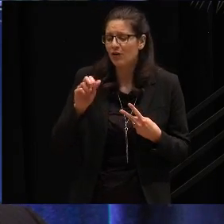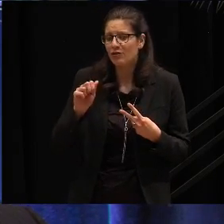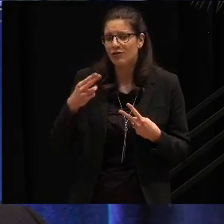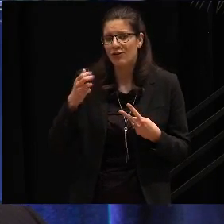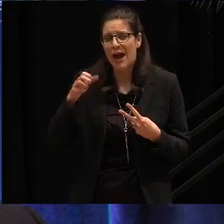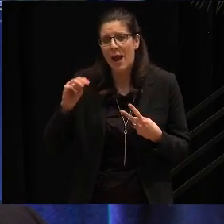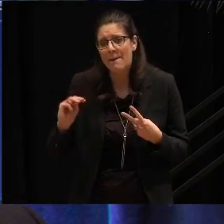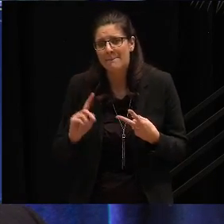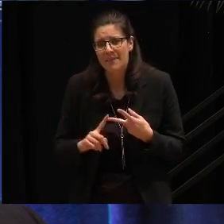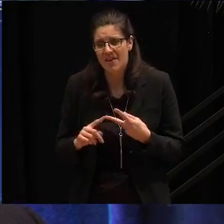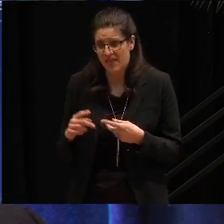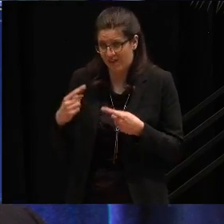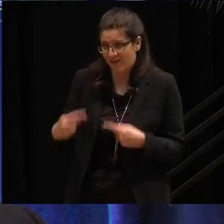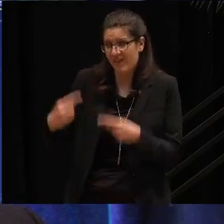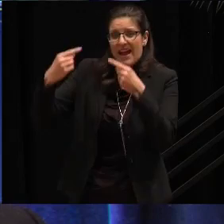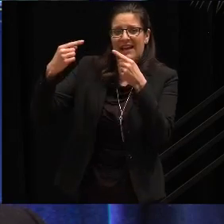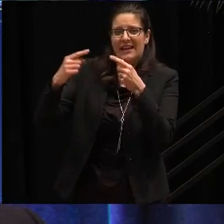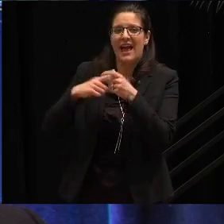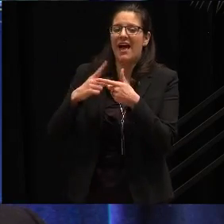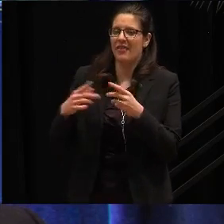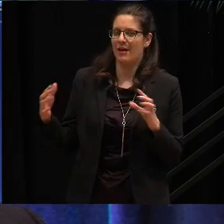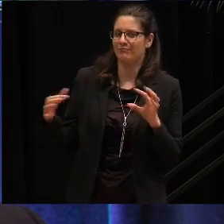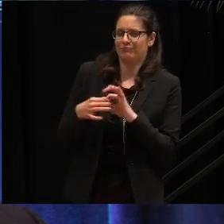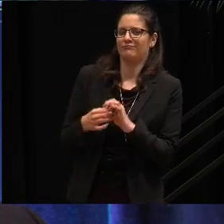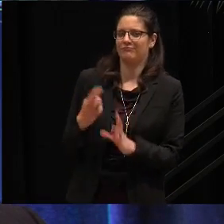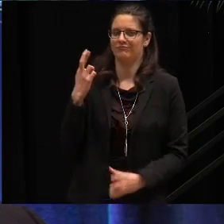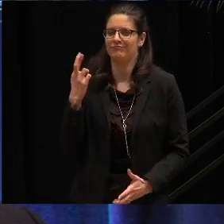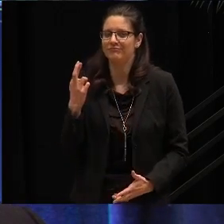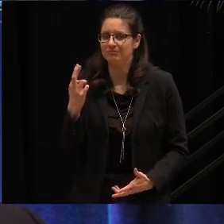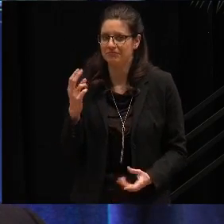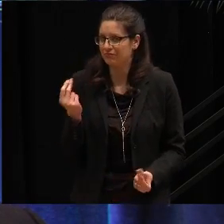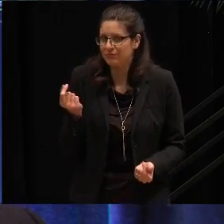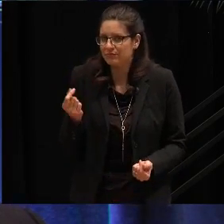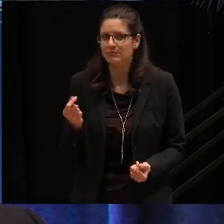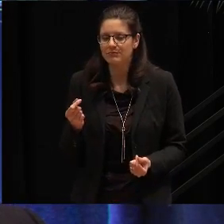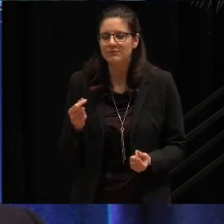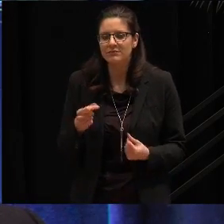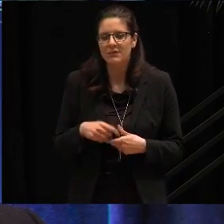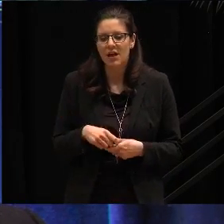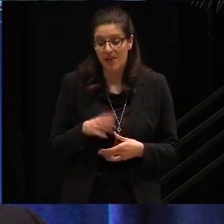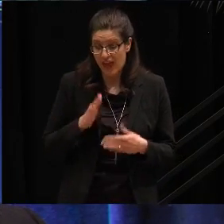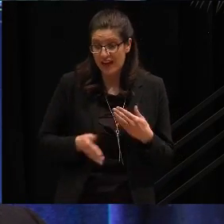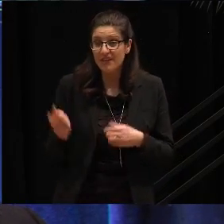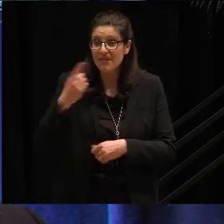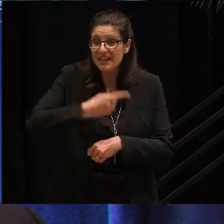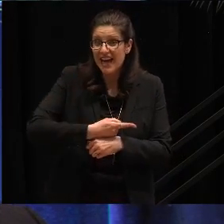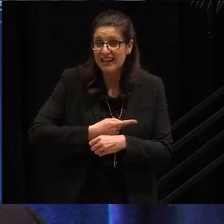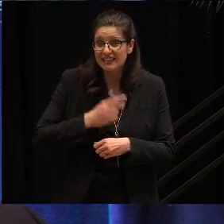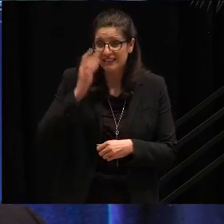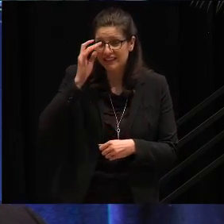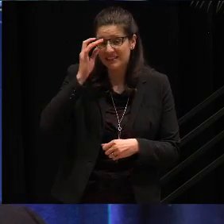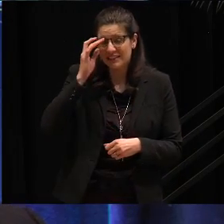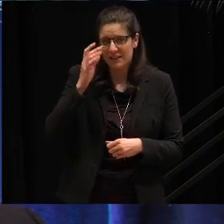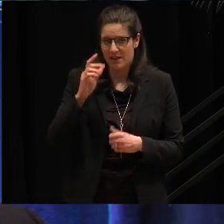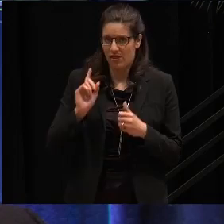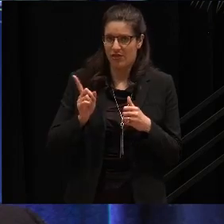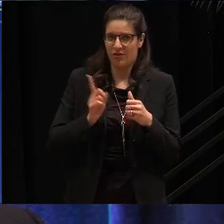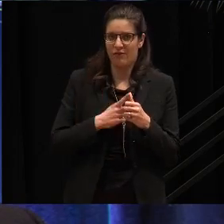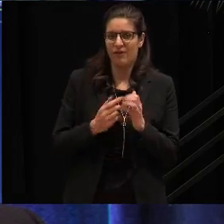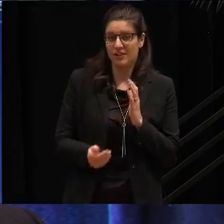and then made up with and he's fine with suddenly. And I think at the end of the day, look, the First